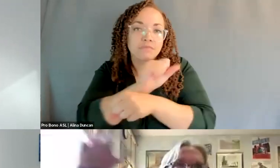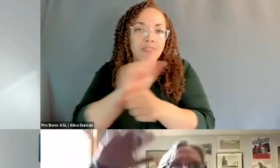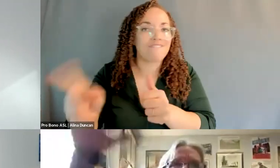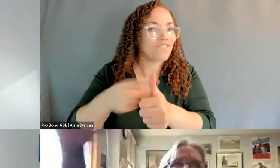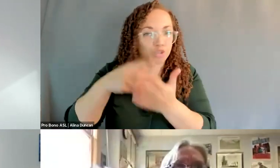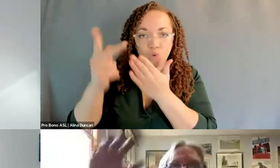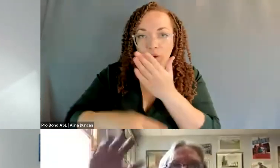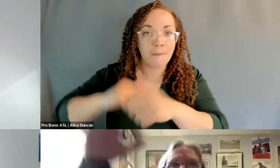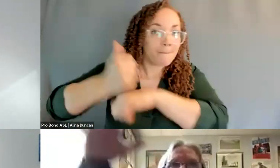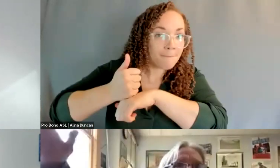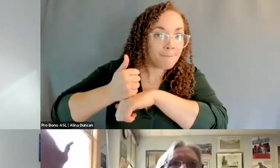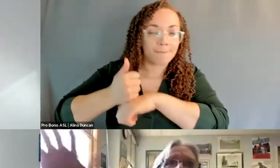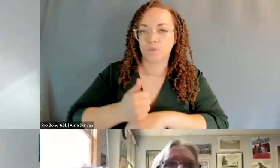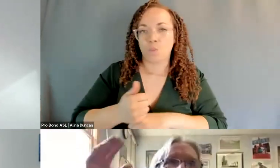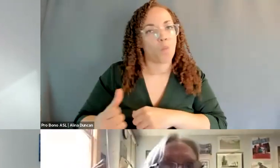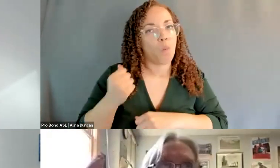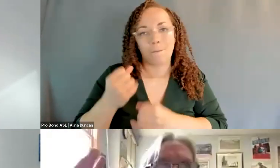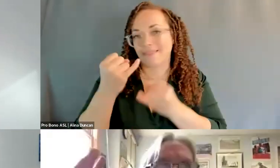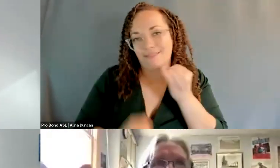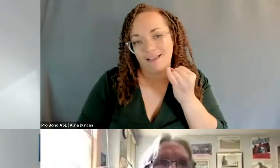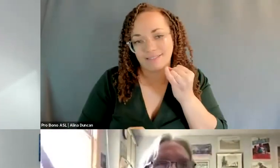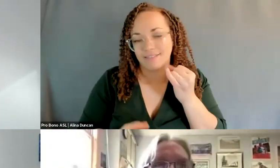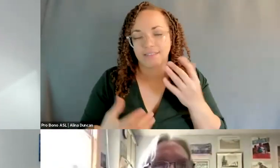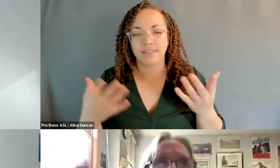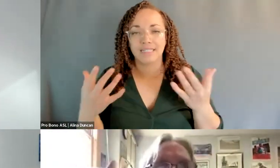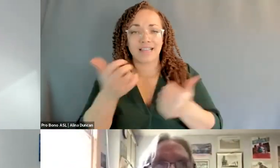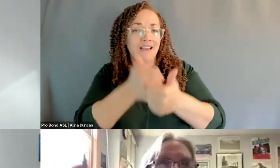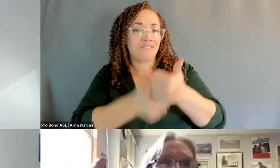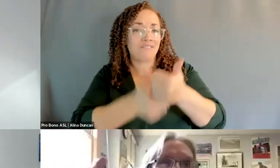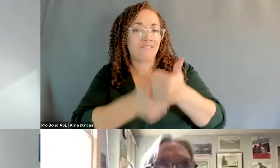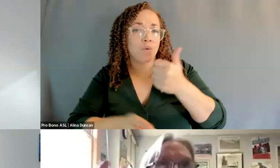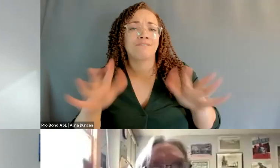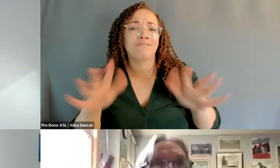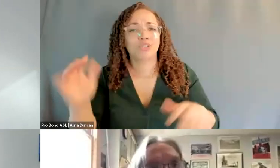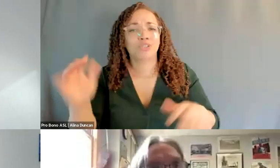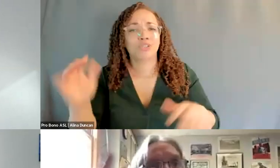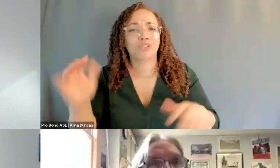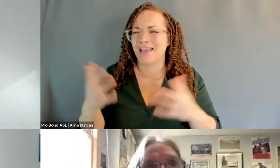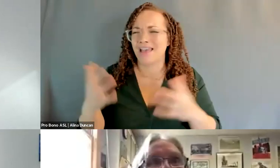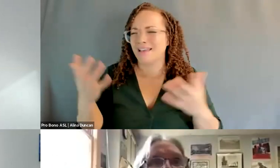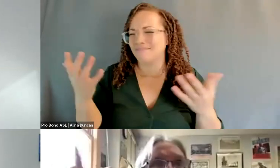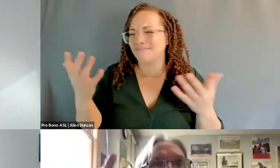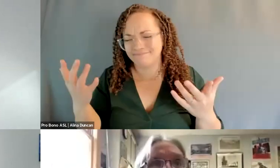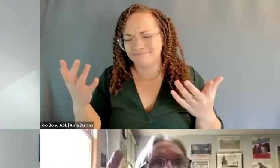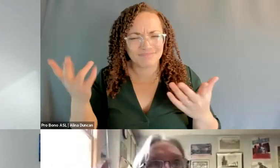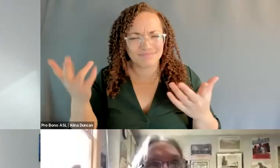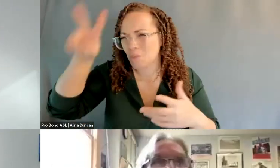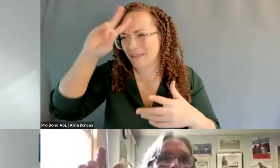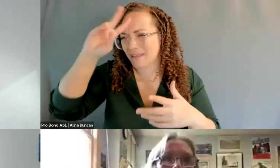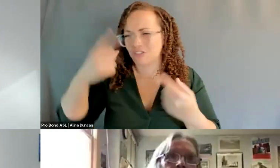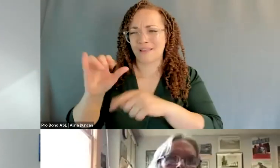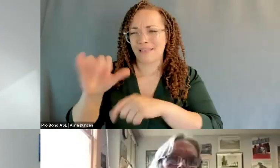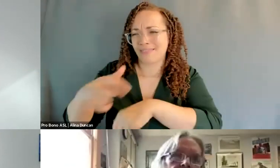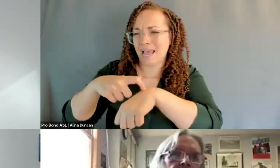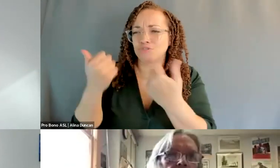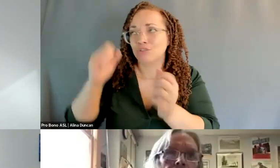step thing that the doctor presented in the, like, everybody knew that was asinine at the time that they tried to come up with it. But then